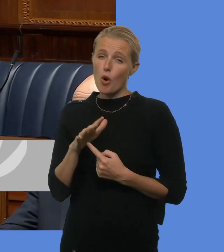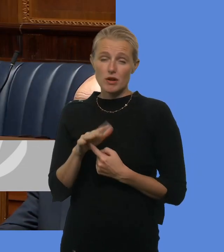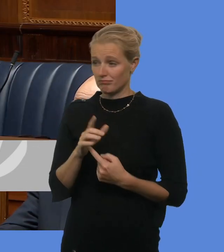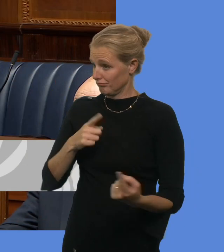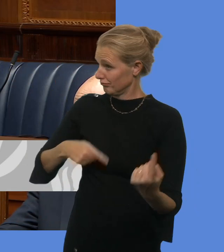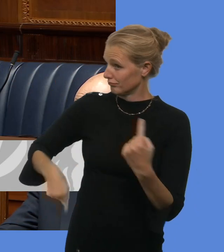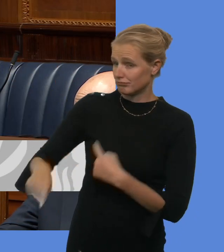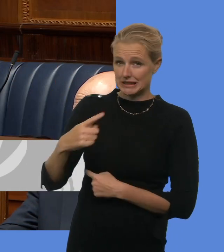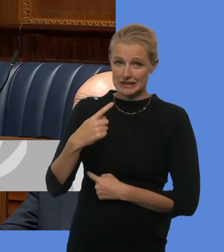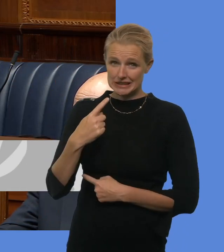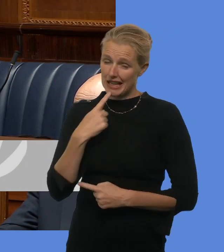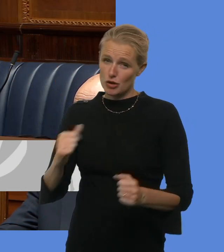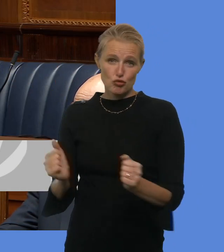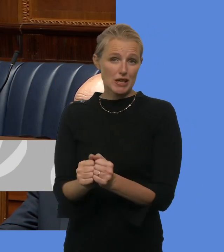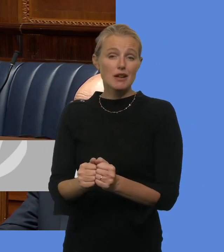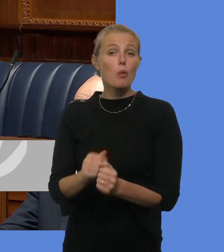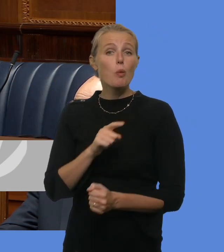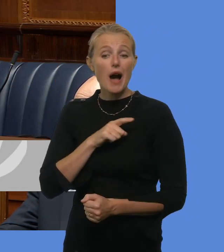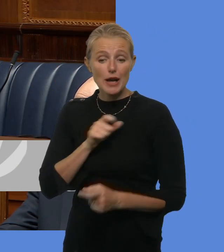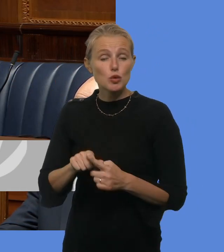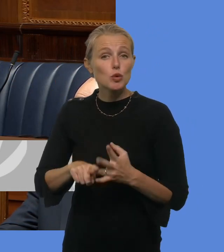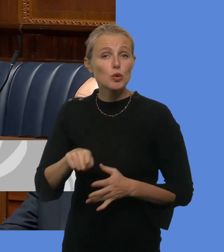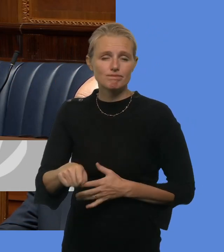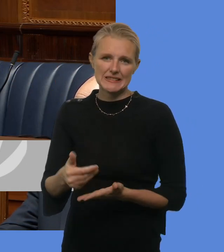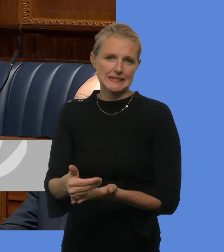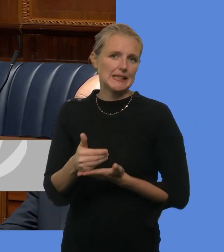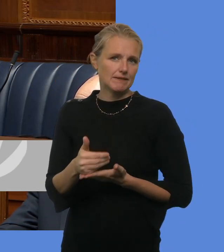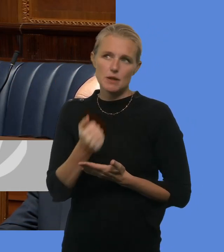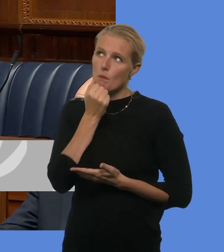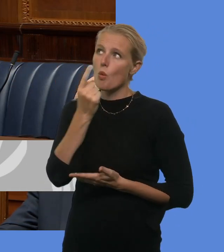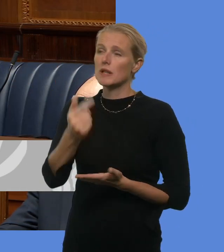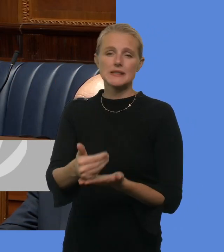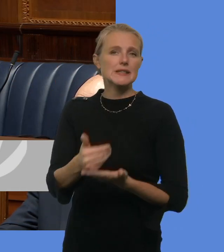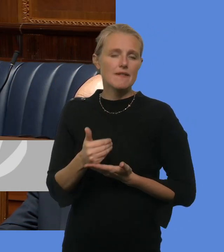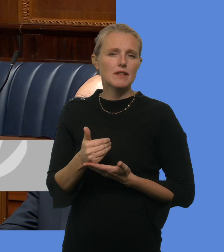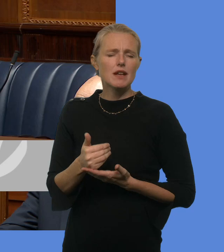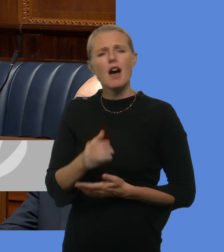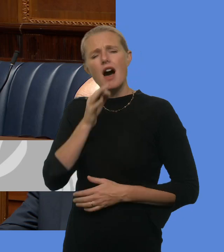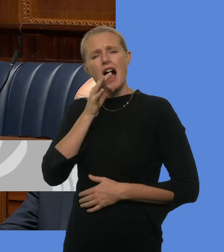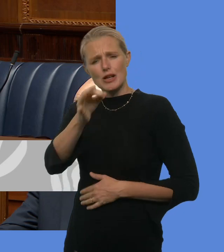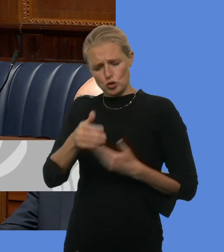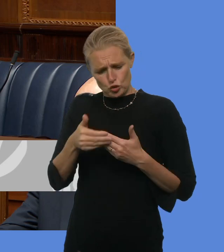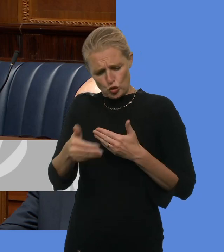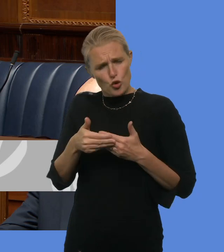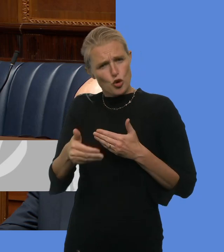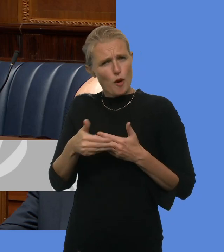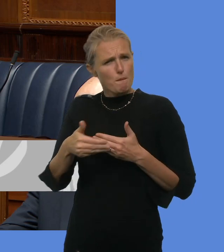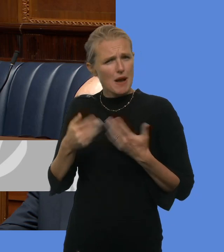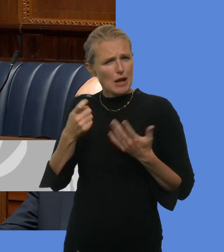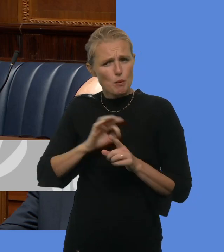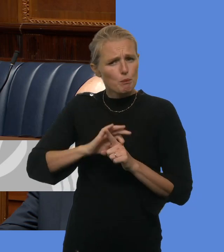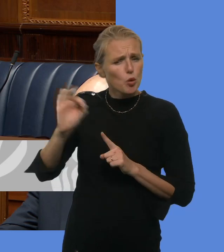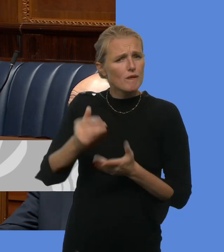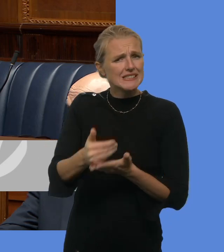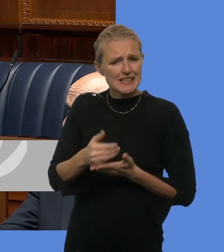said, the safety element here is paramount. But is there anything the department can do in the short term to improve safety on the